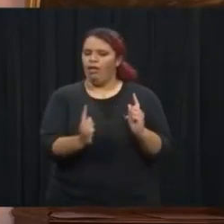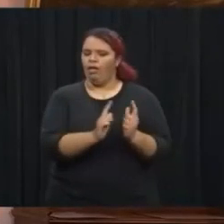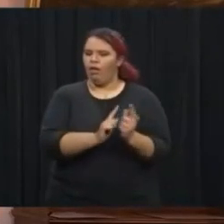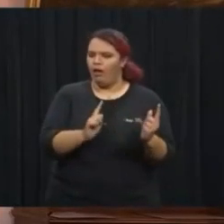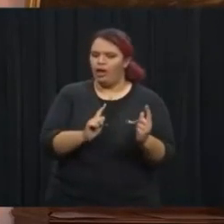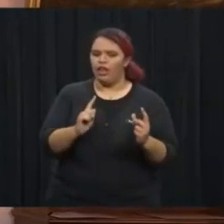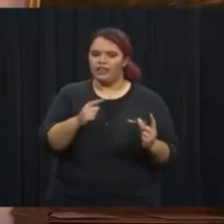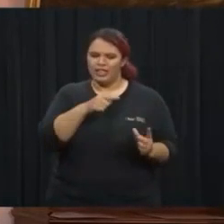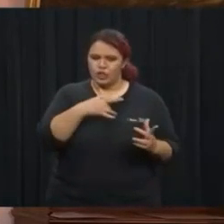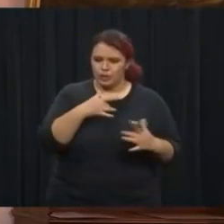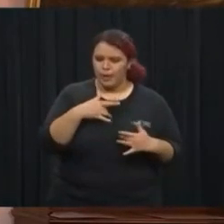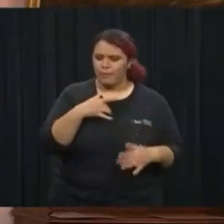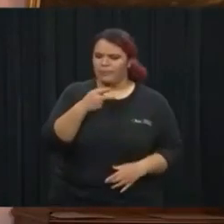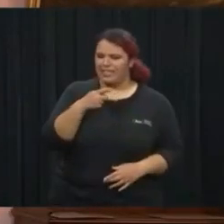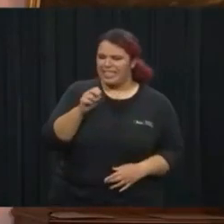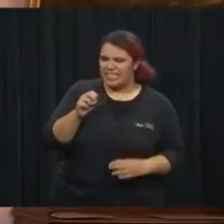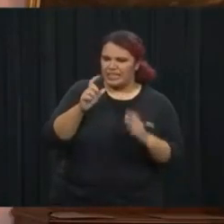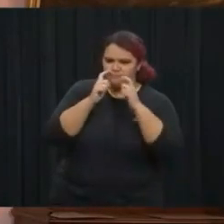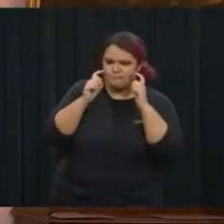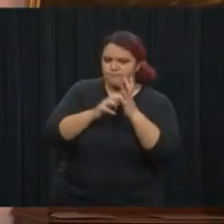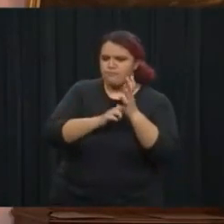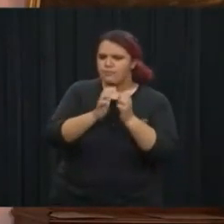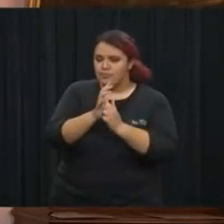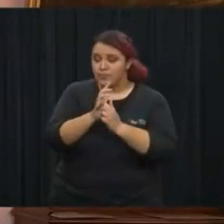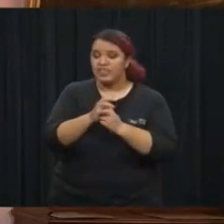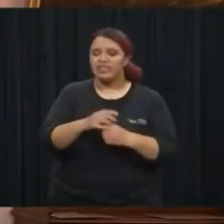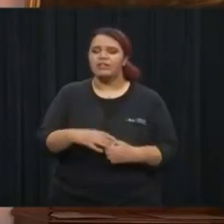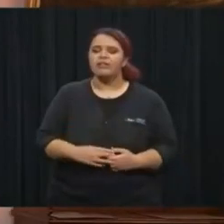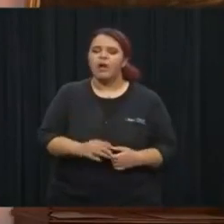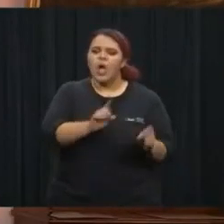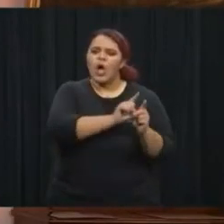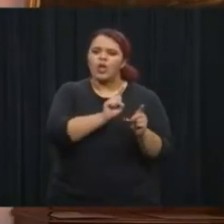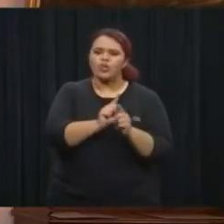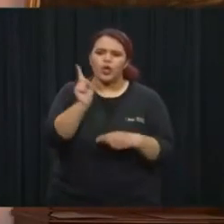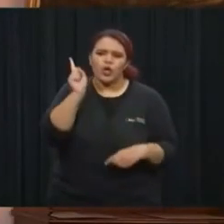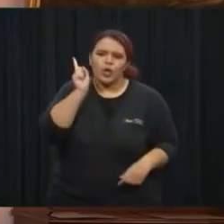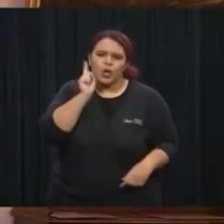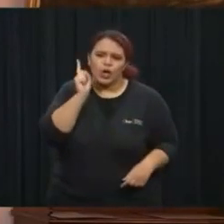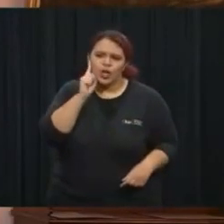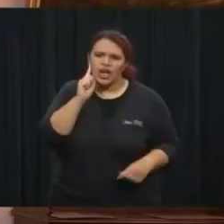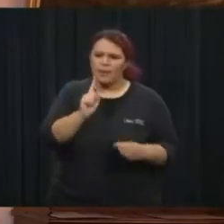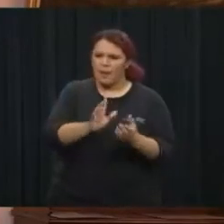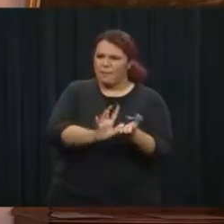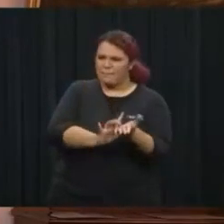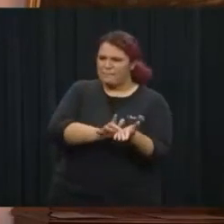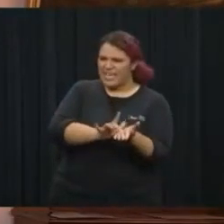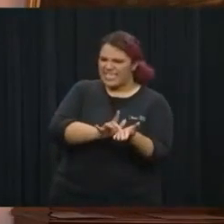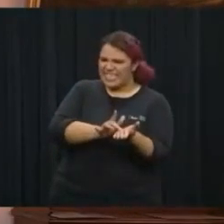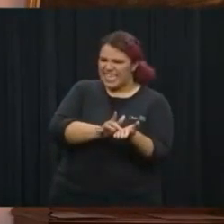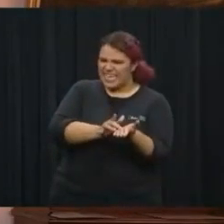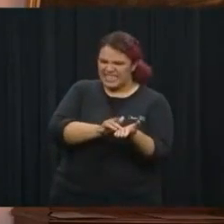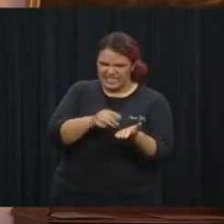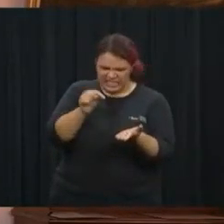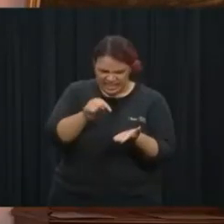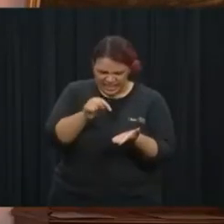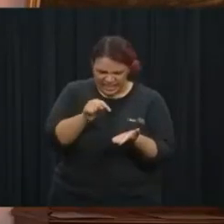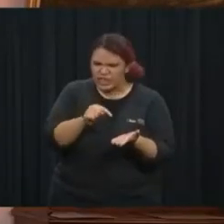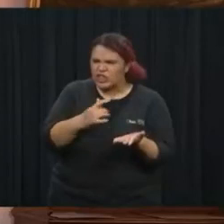to what I do in my life, what you do in your life, what every one of 11.7 million Ohioans do in their lives, and what they don't